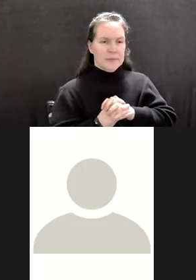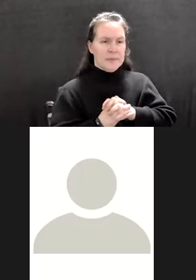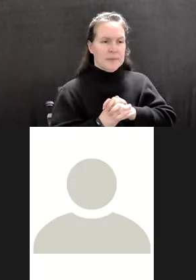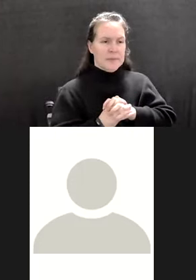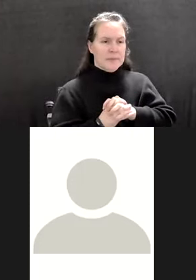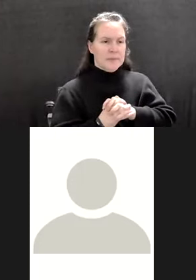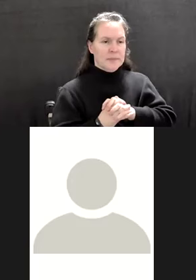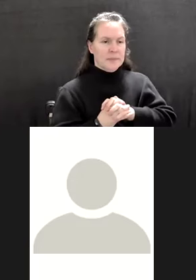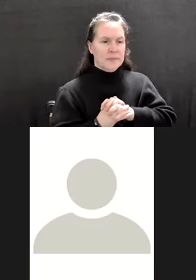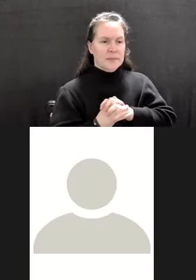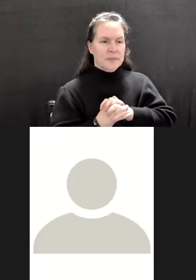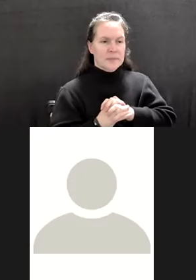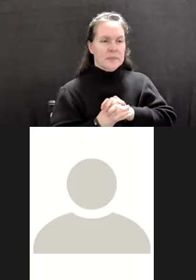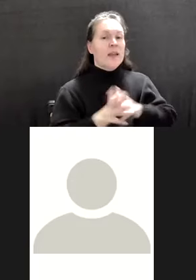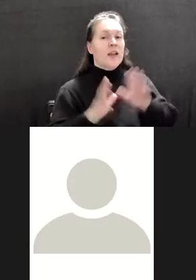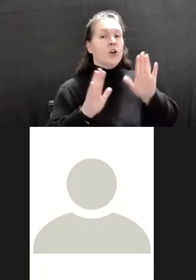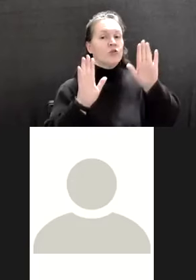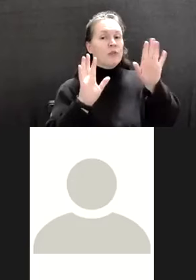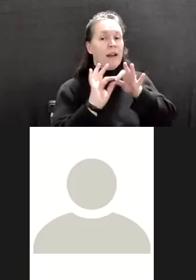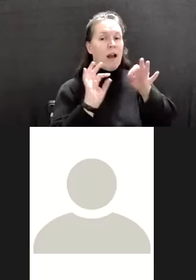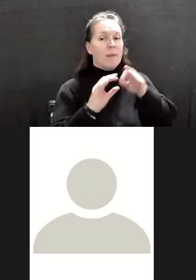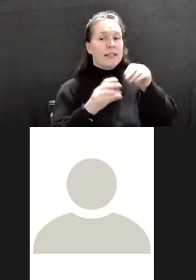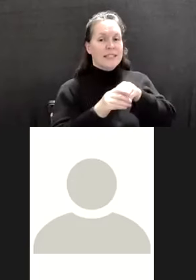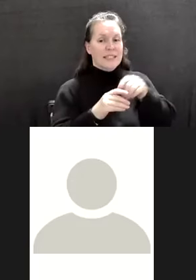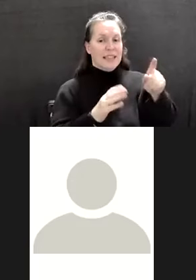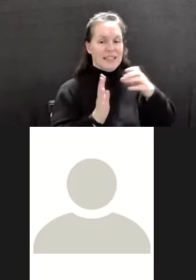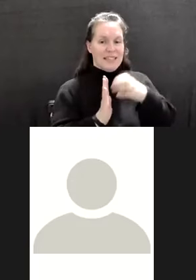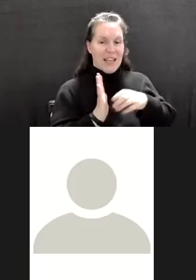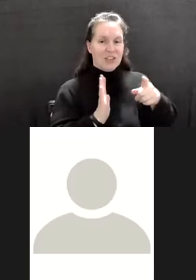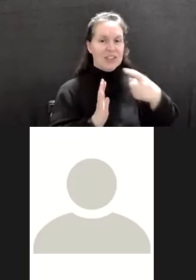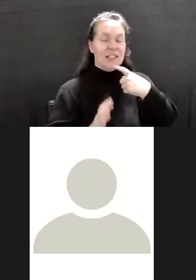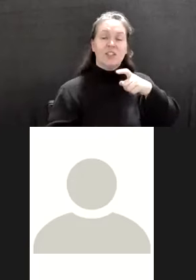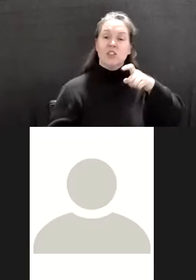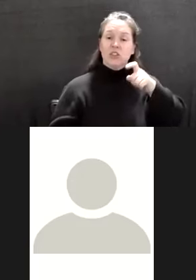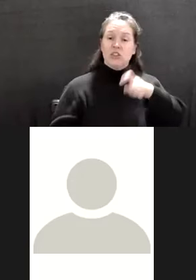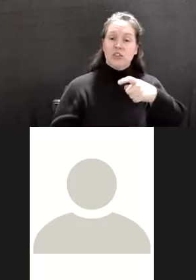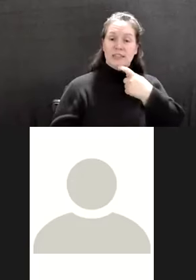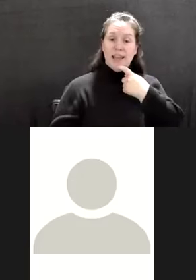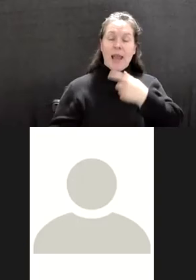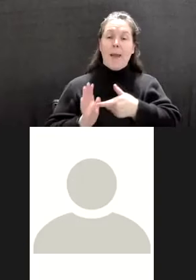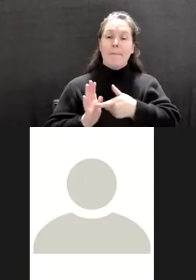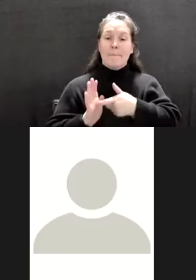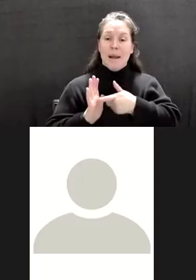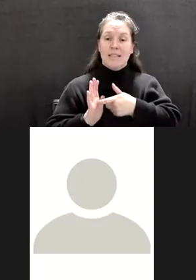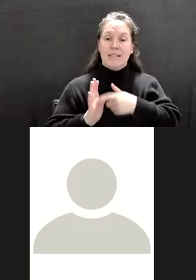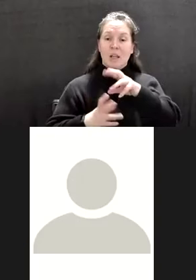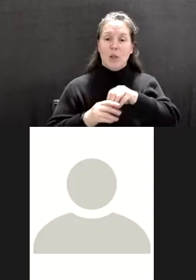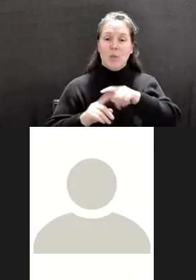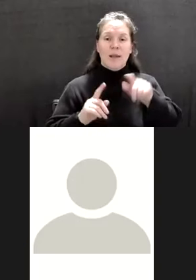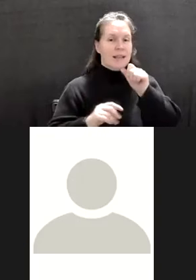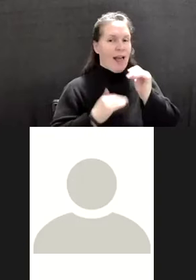So there's a great comment in the section. Should it be must include, but not limited to?